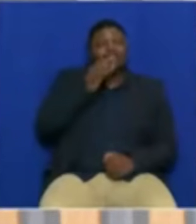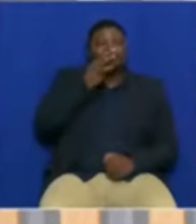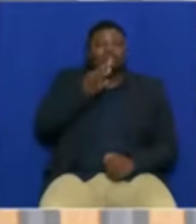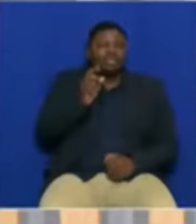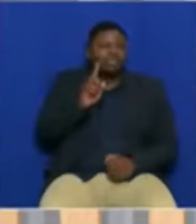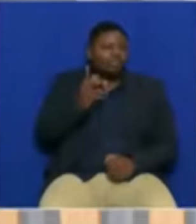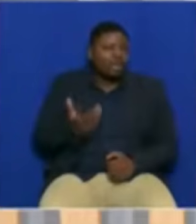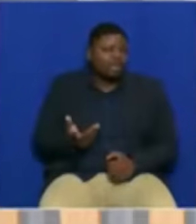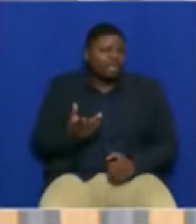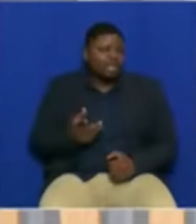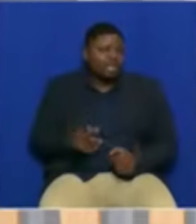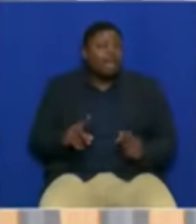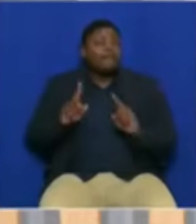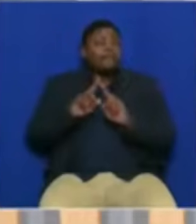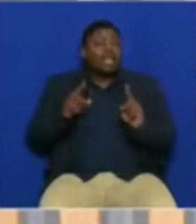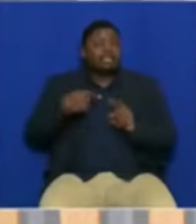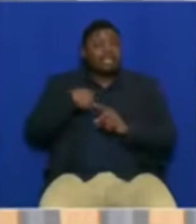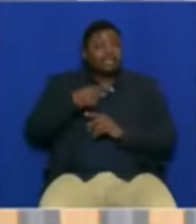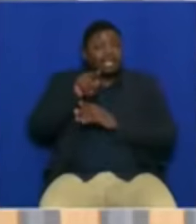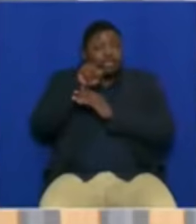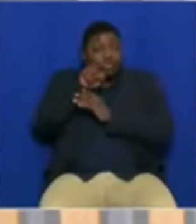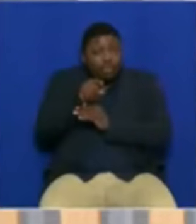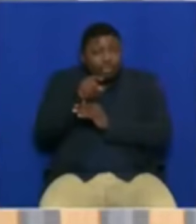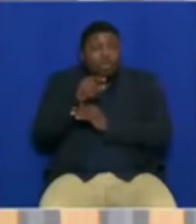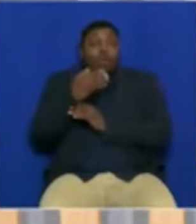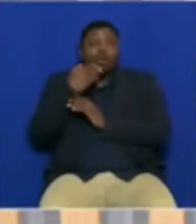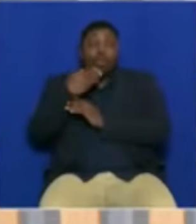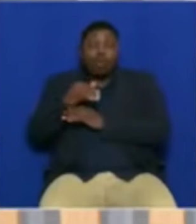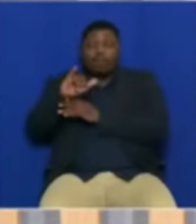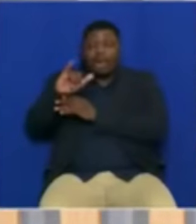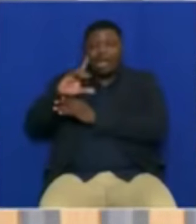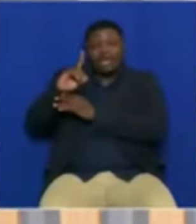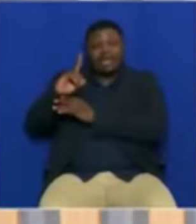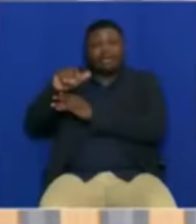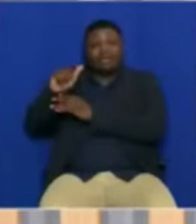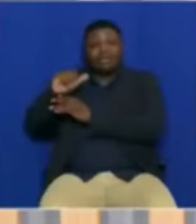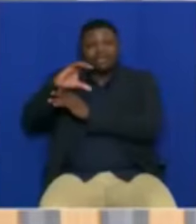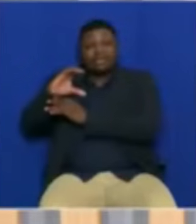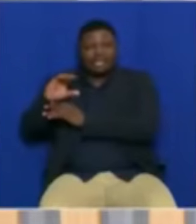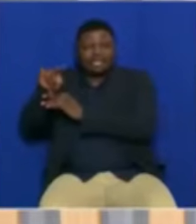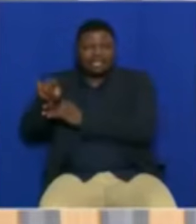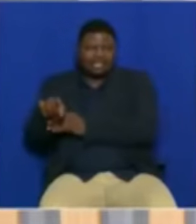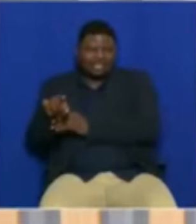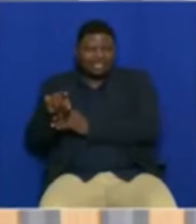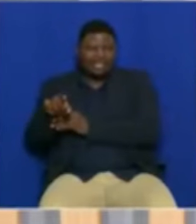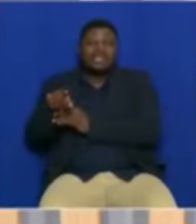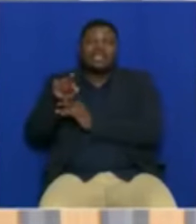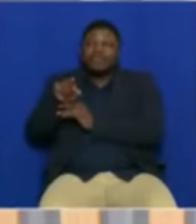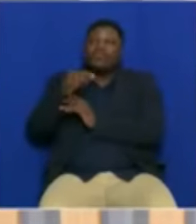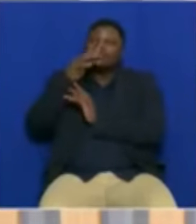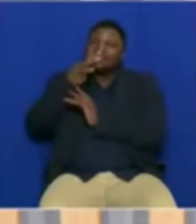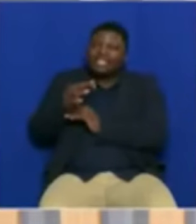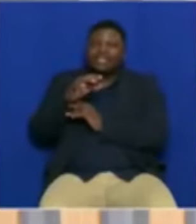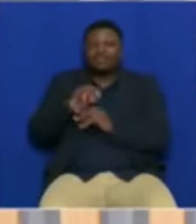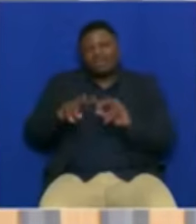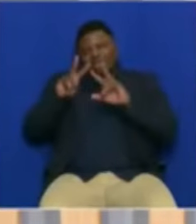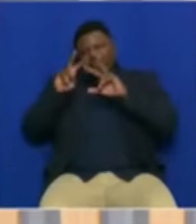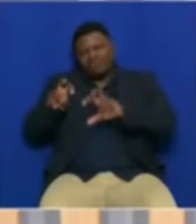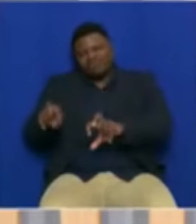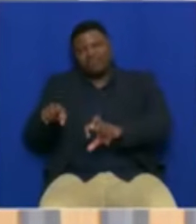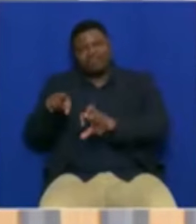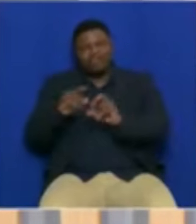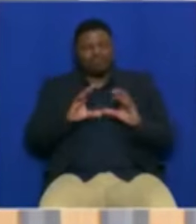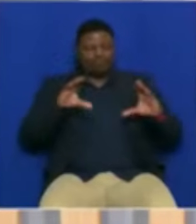you're the witness, so you know something about this. You keep telling us that you are investigating a bigger scheme. Are you saying